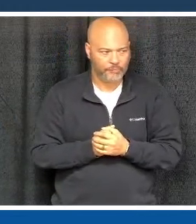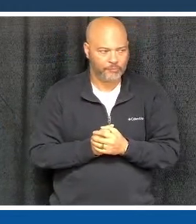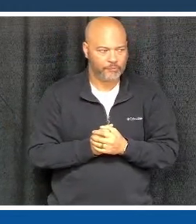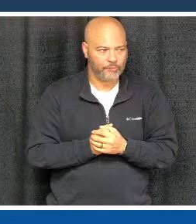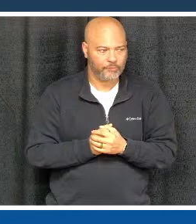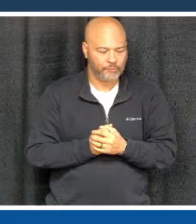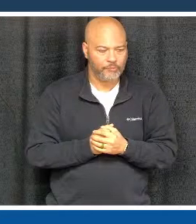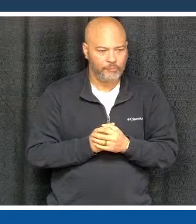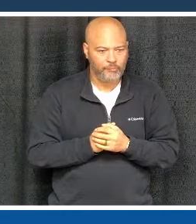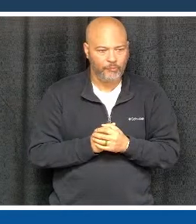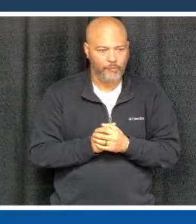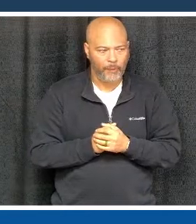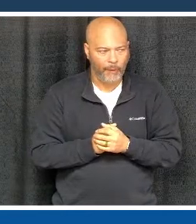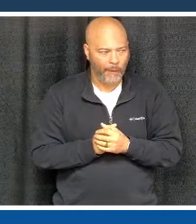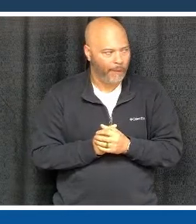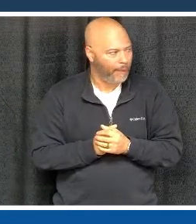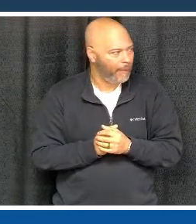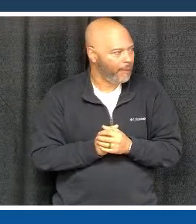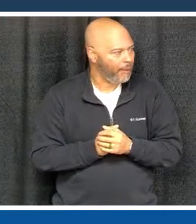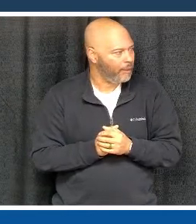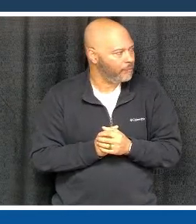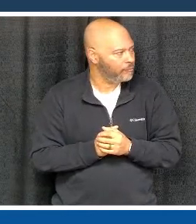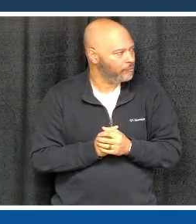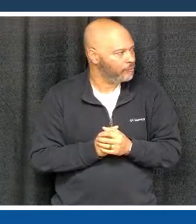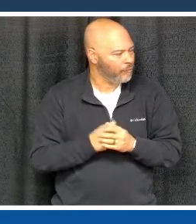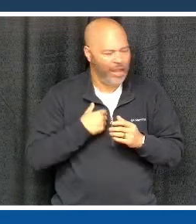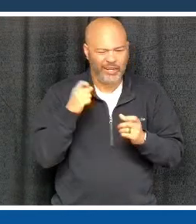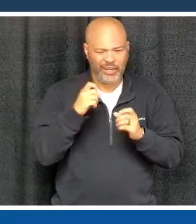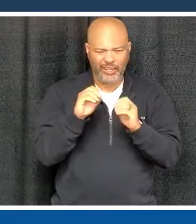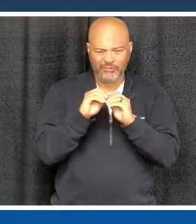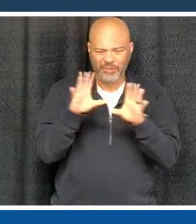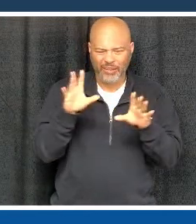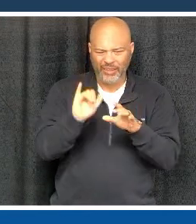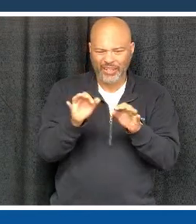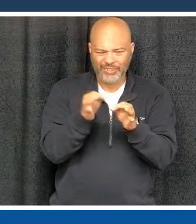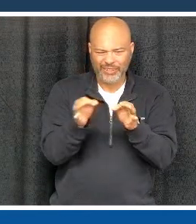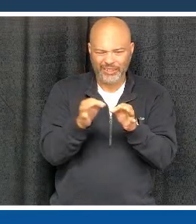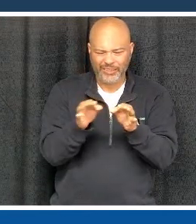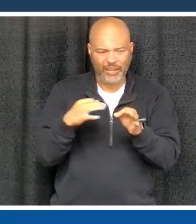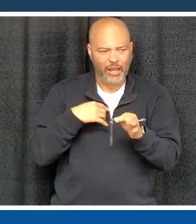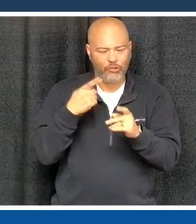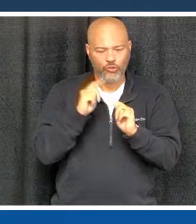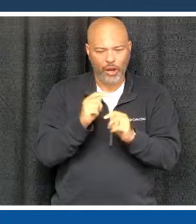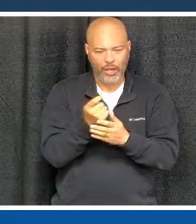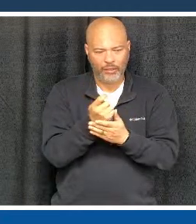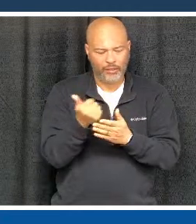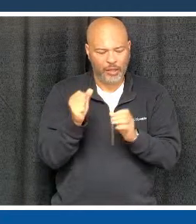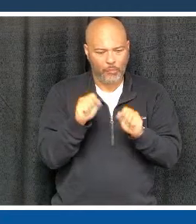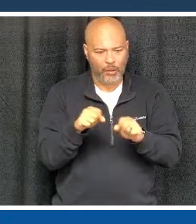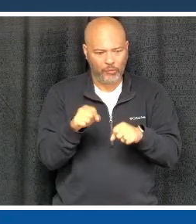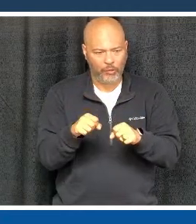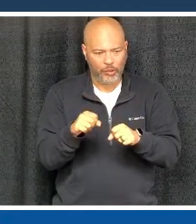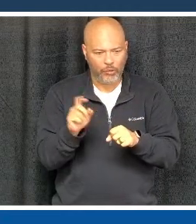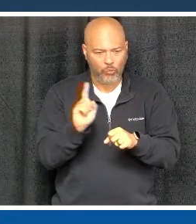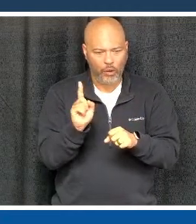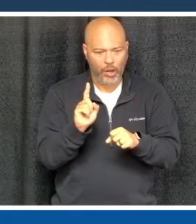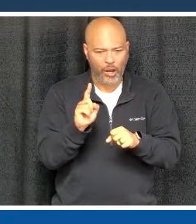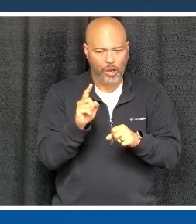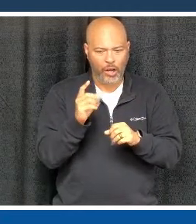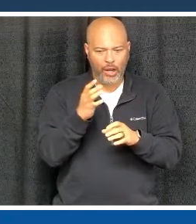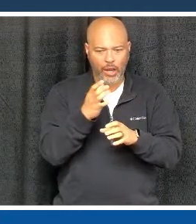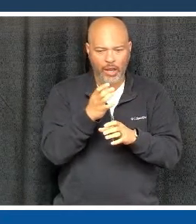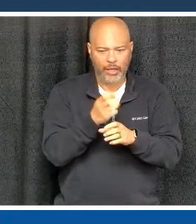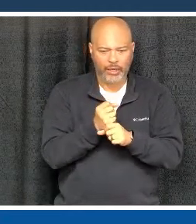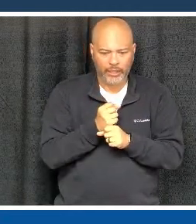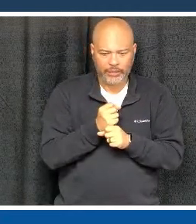Yeah. Maybe I'll try to clear that up a little bit. We're trying to eliminate the possibility where somebody seeks